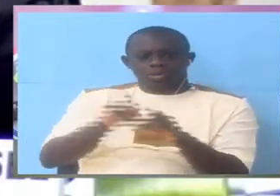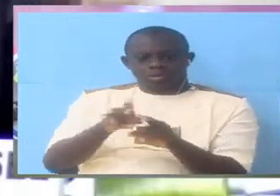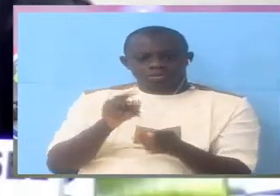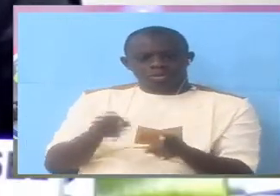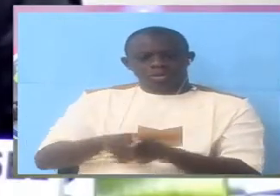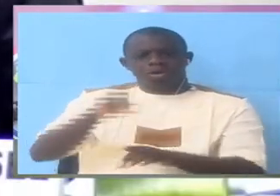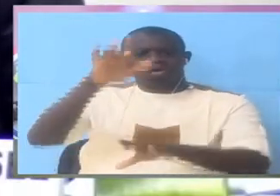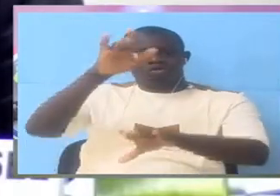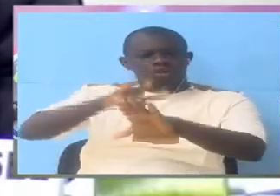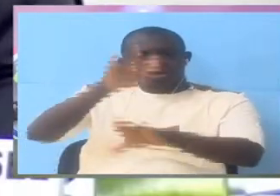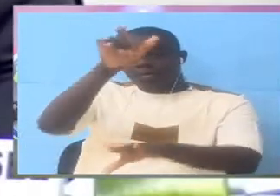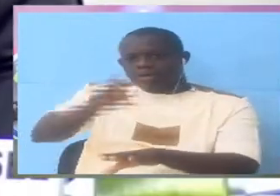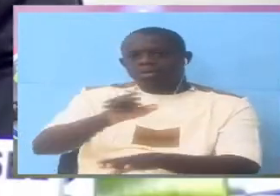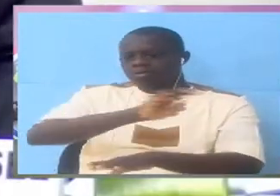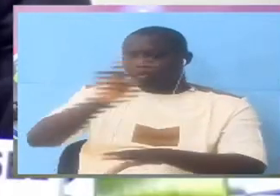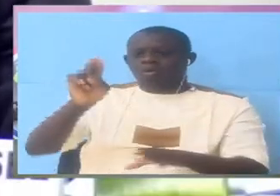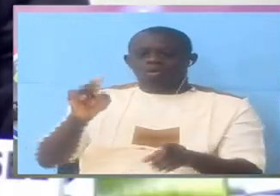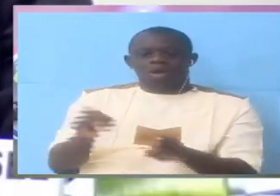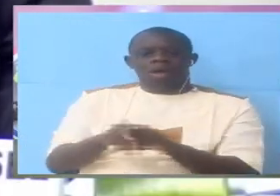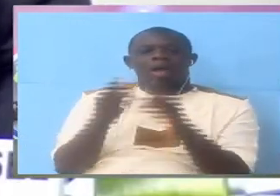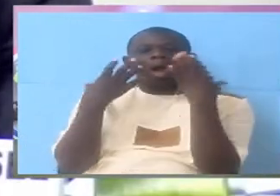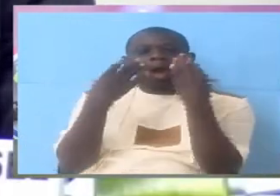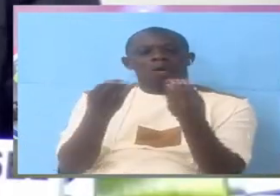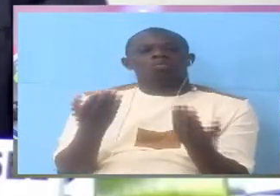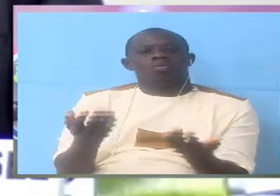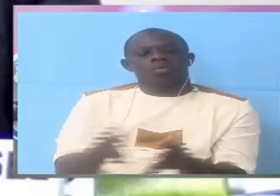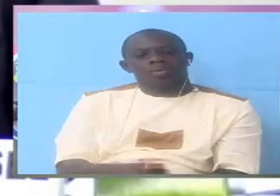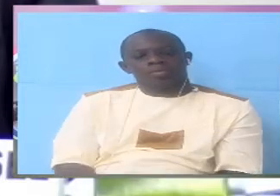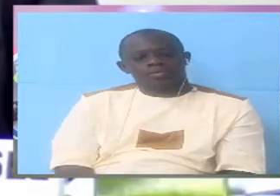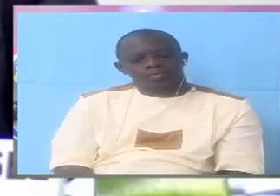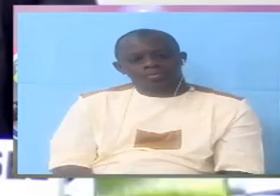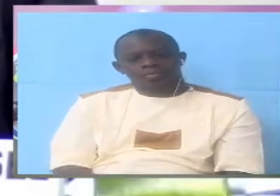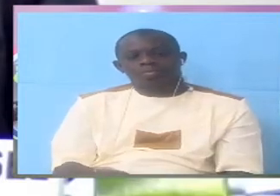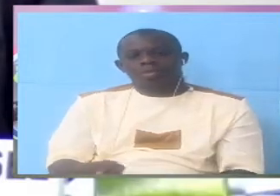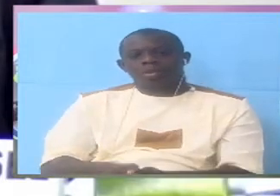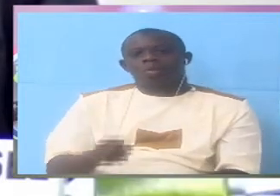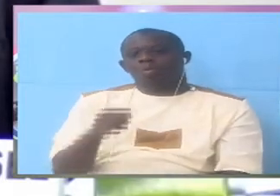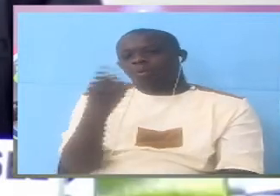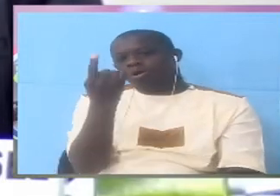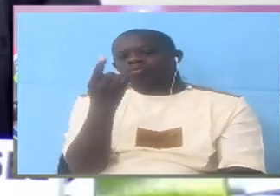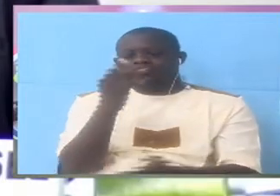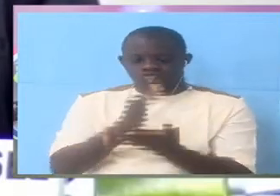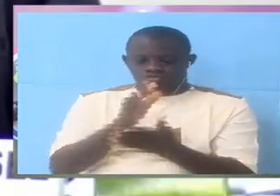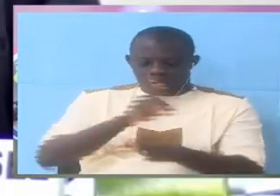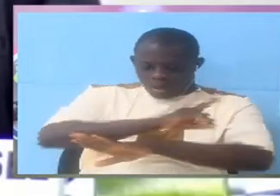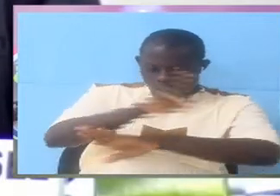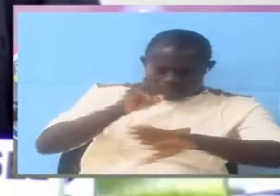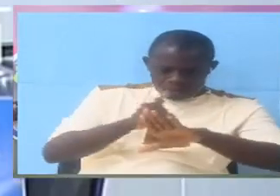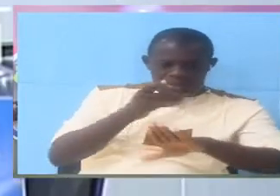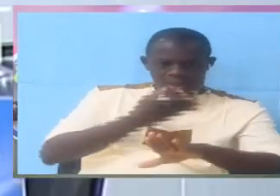hit somebody? You see, one, I was not comfortable where we were.